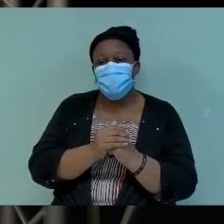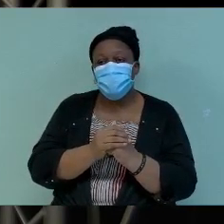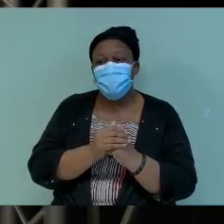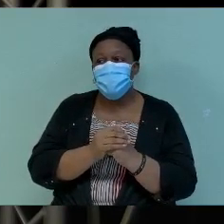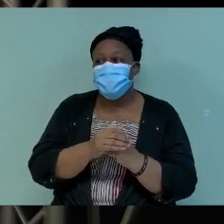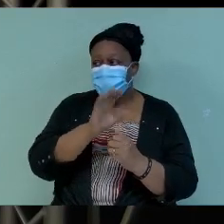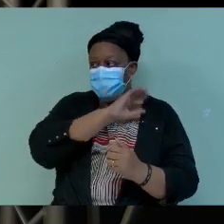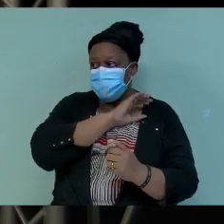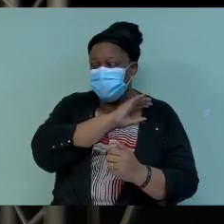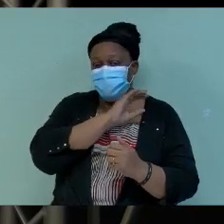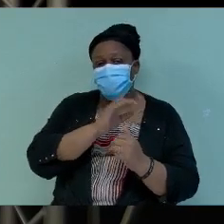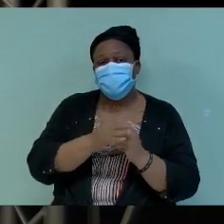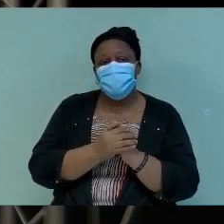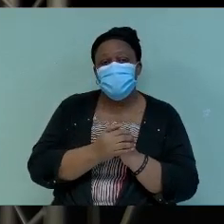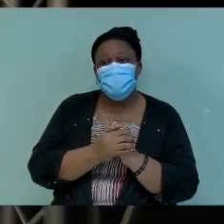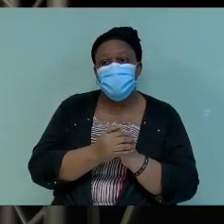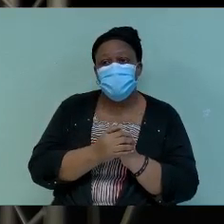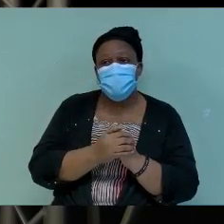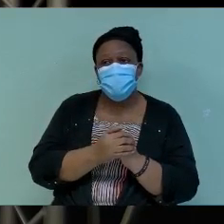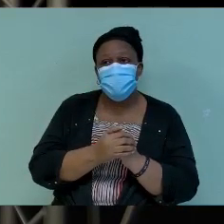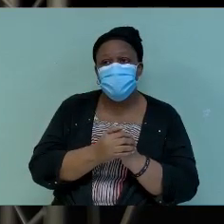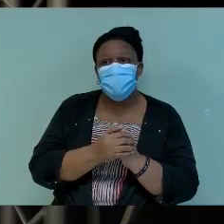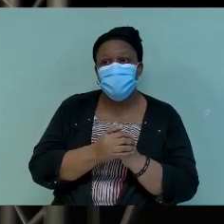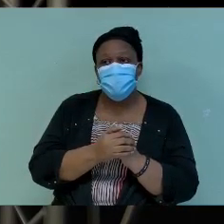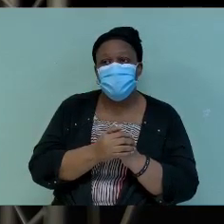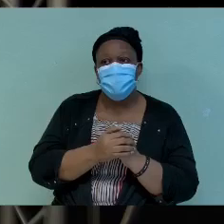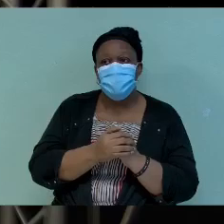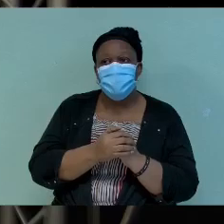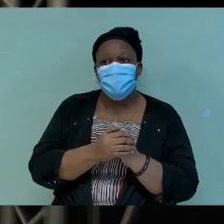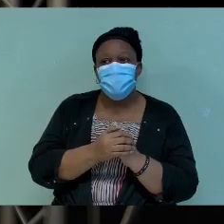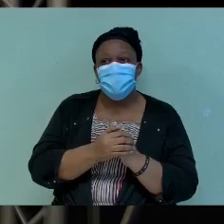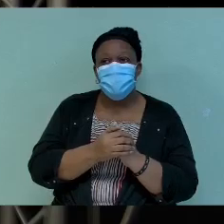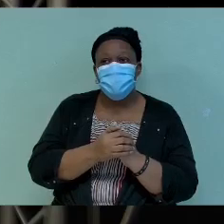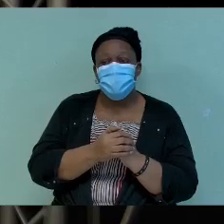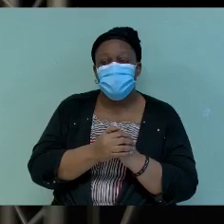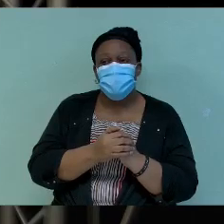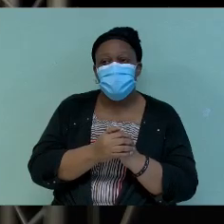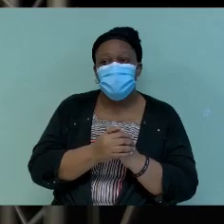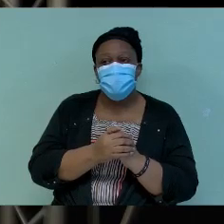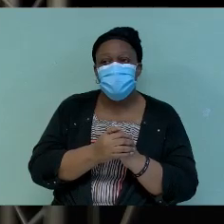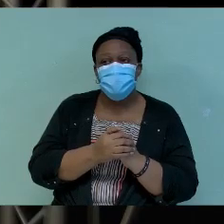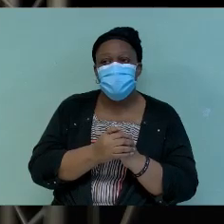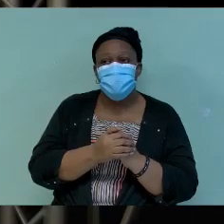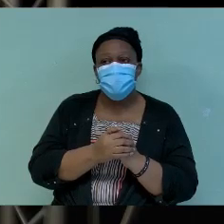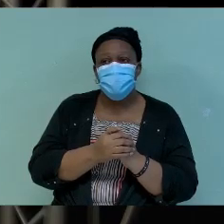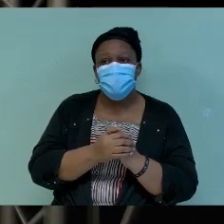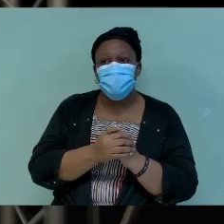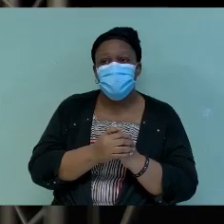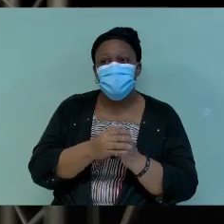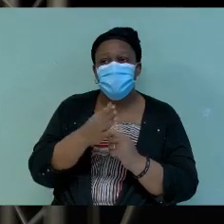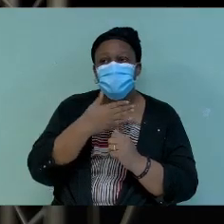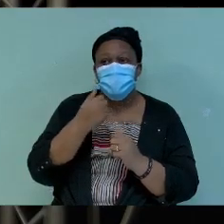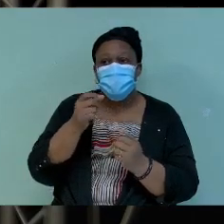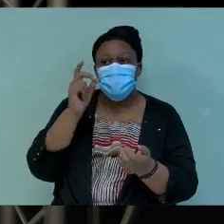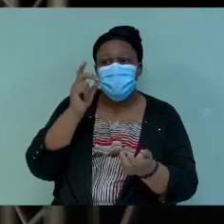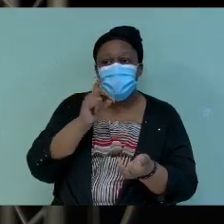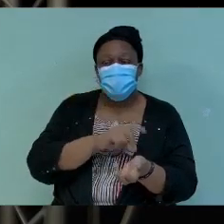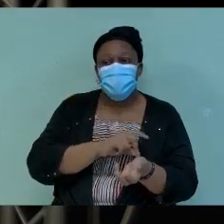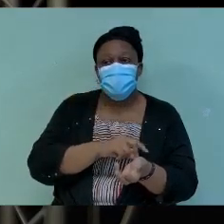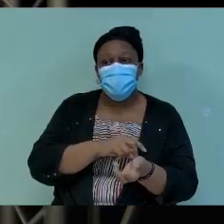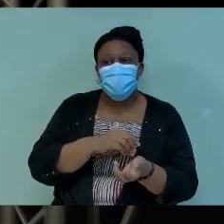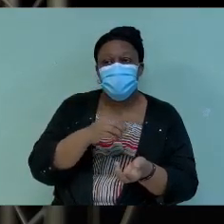Cromwell Henry, Divisional Commander for District A, and Dr. Sherilyn